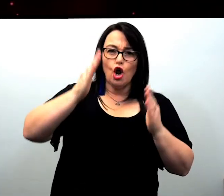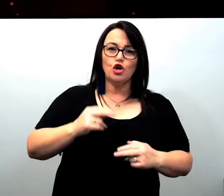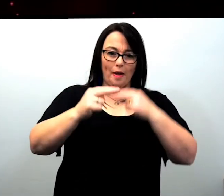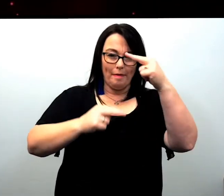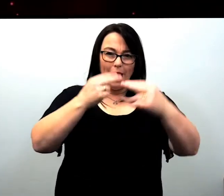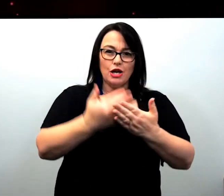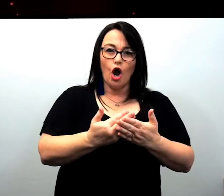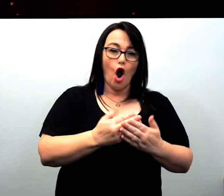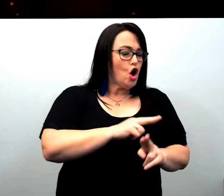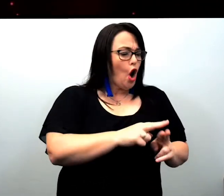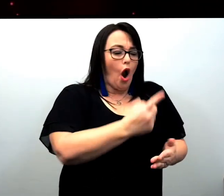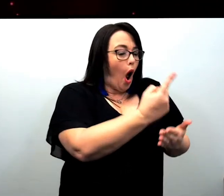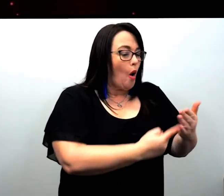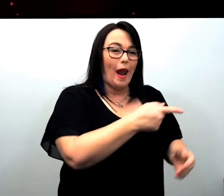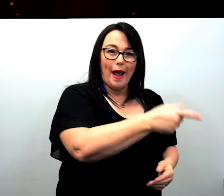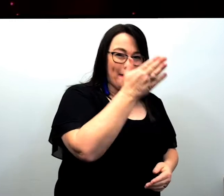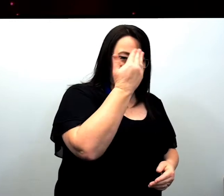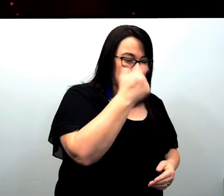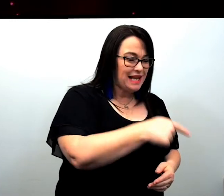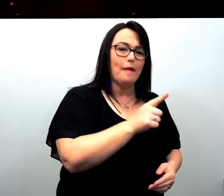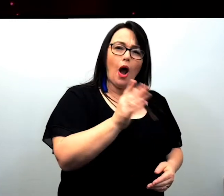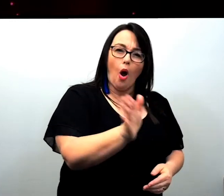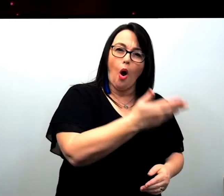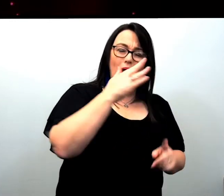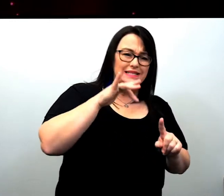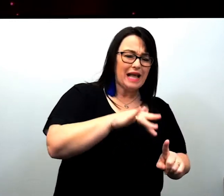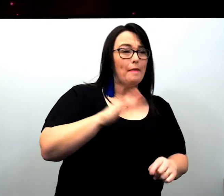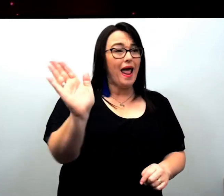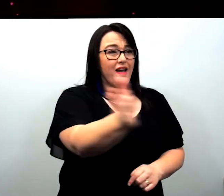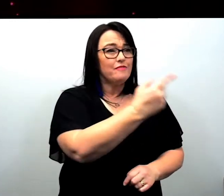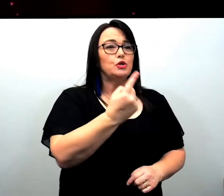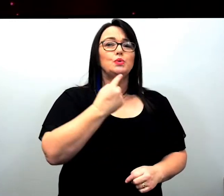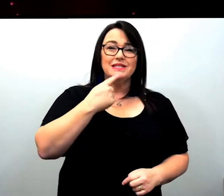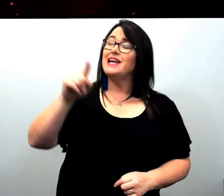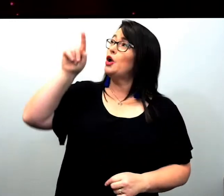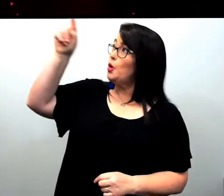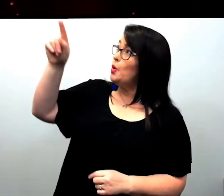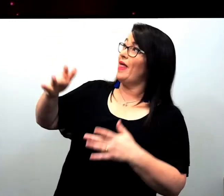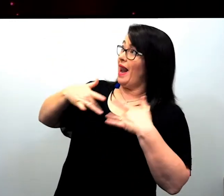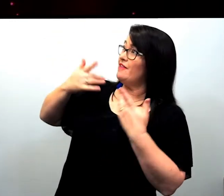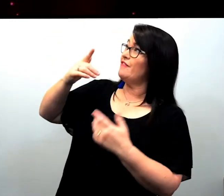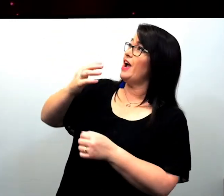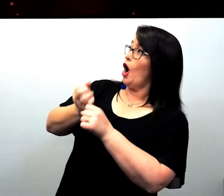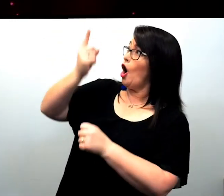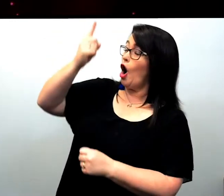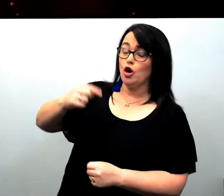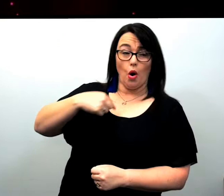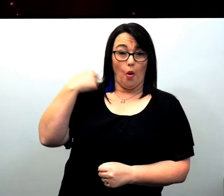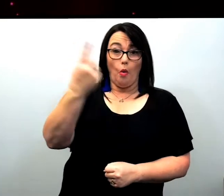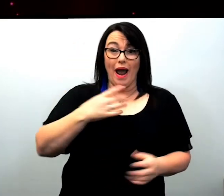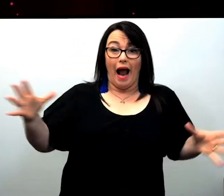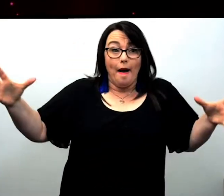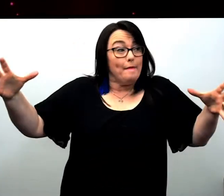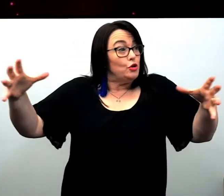and confess that Jesus is the Christ, the Son of the living God, coming together to form this larger entity called the church. So